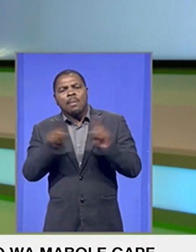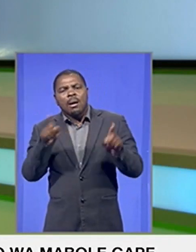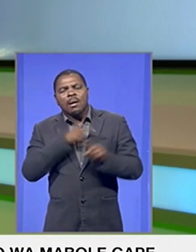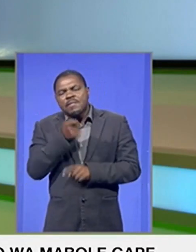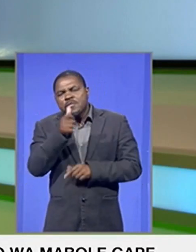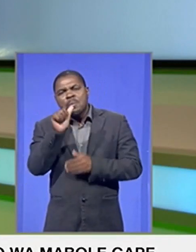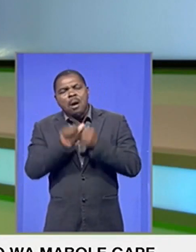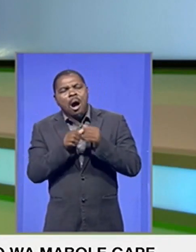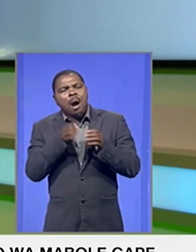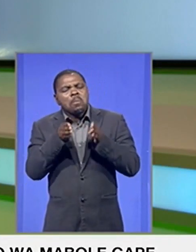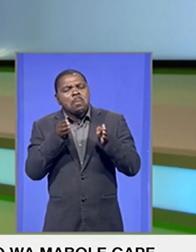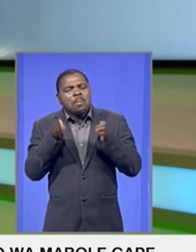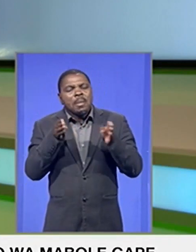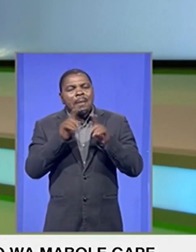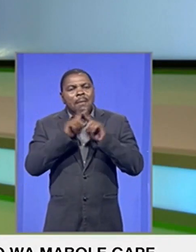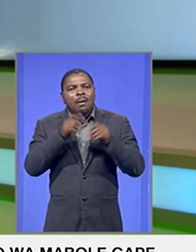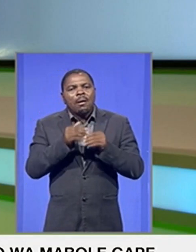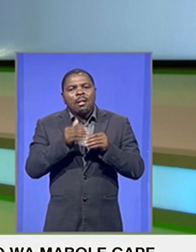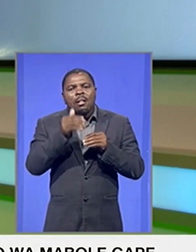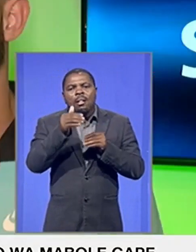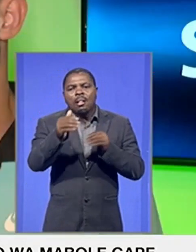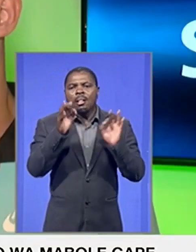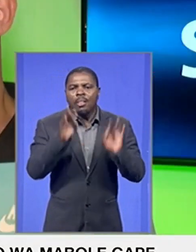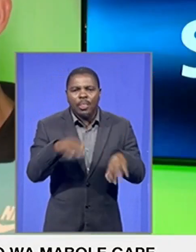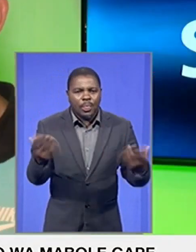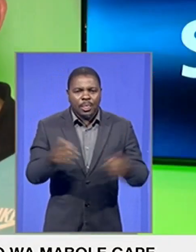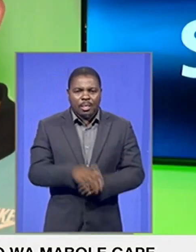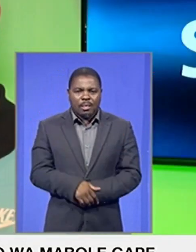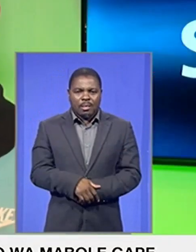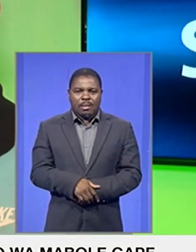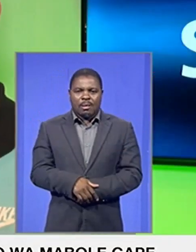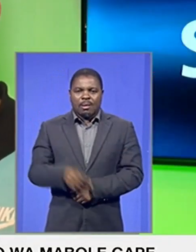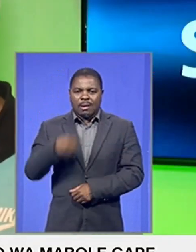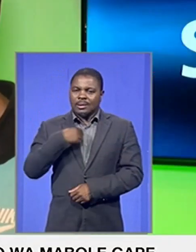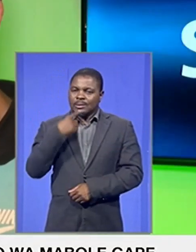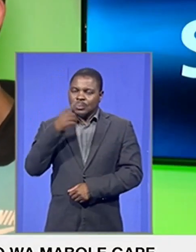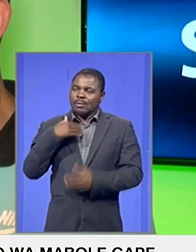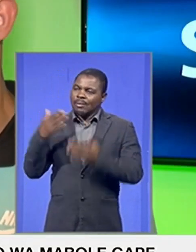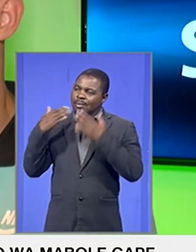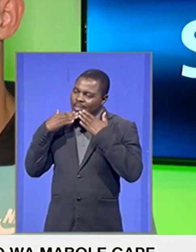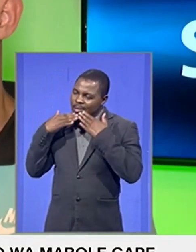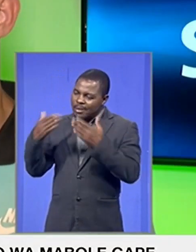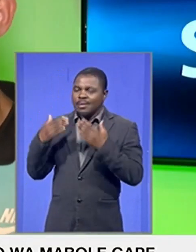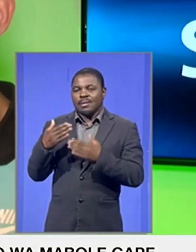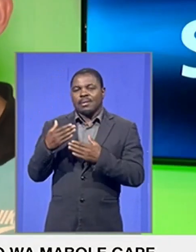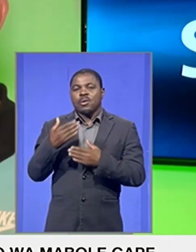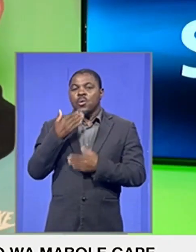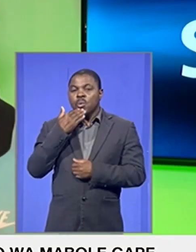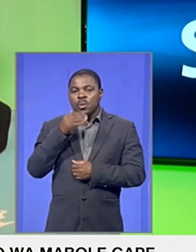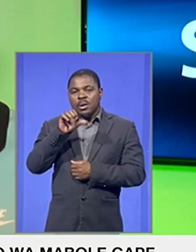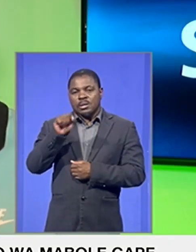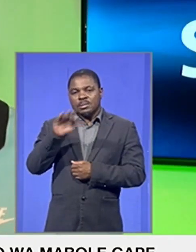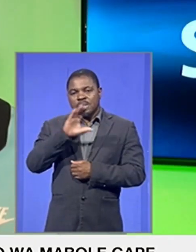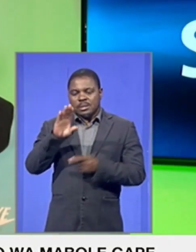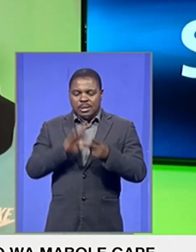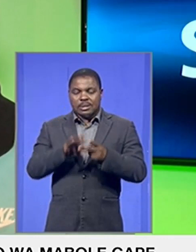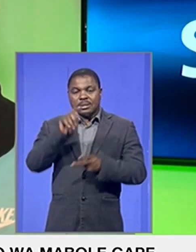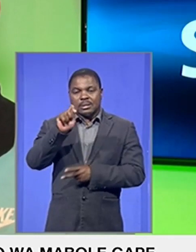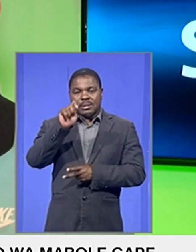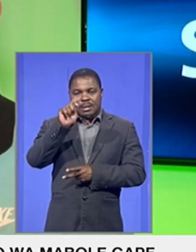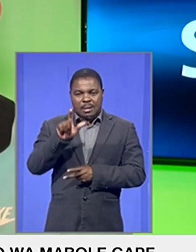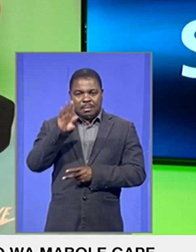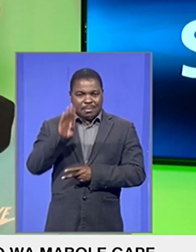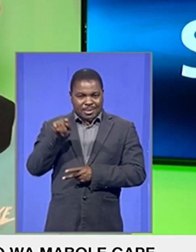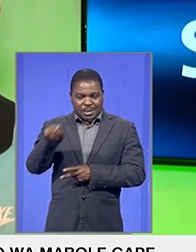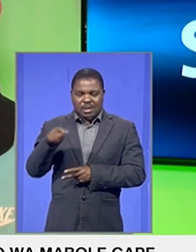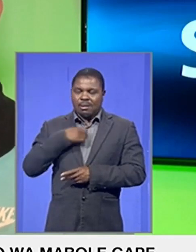a few months, and then we didn't see the proper boxing. I can just say thanks to whatever SABC and TLB is doing for us.